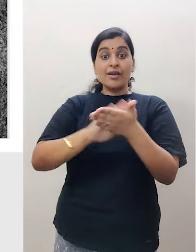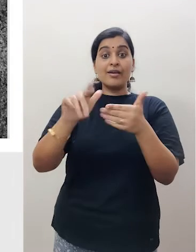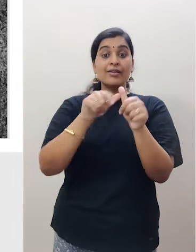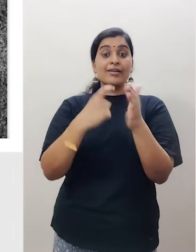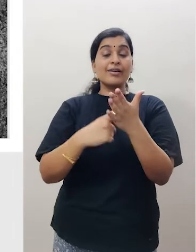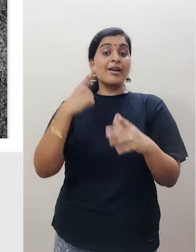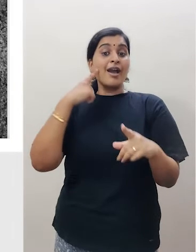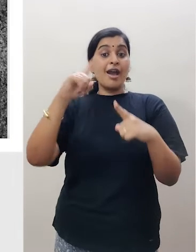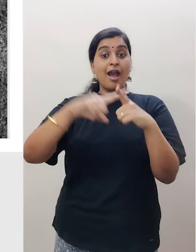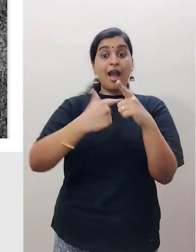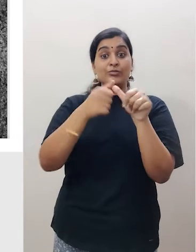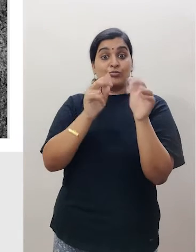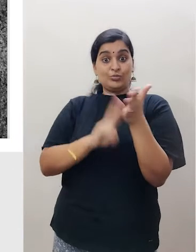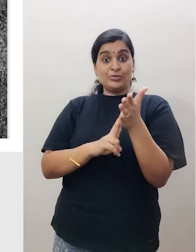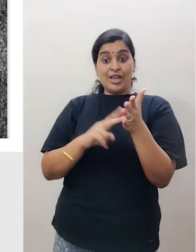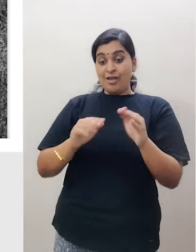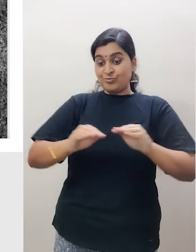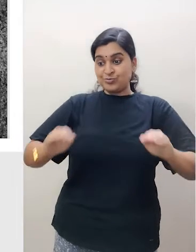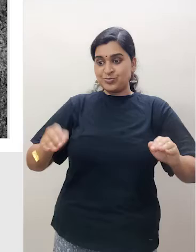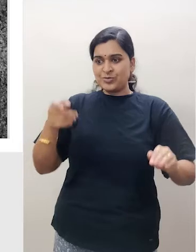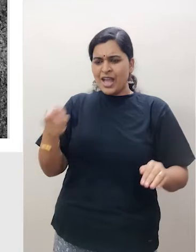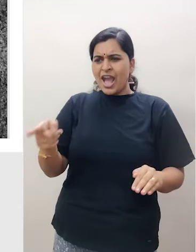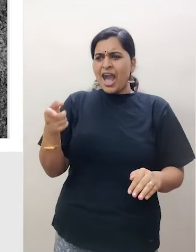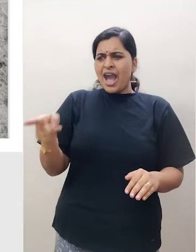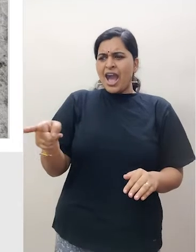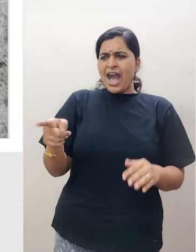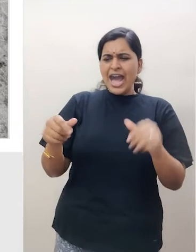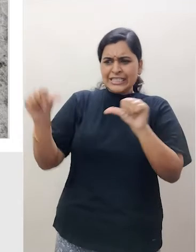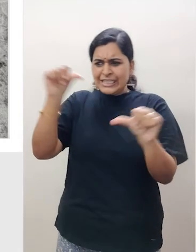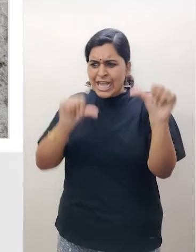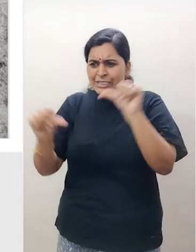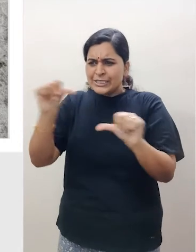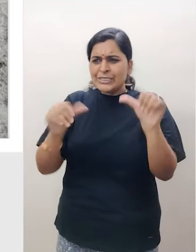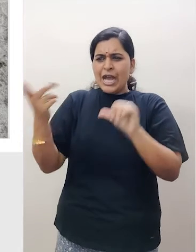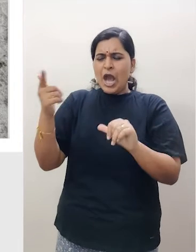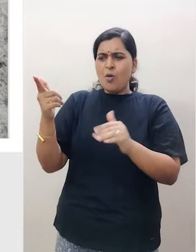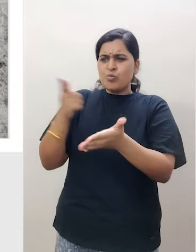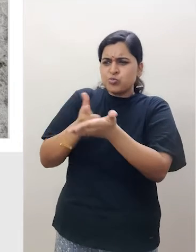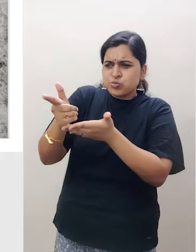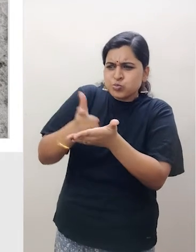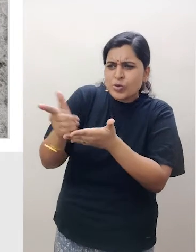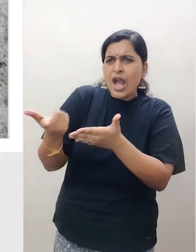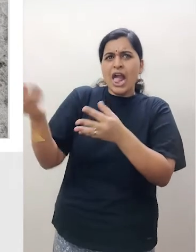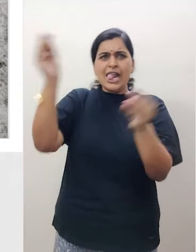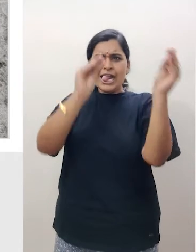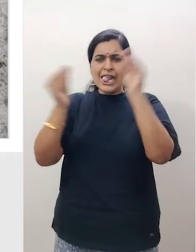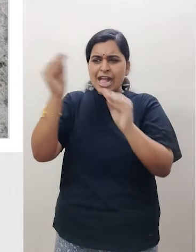was at his most experimental, frequently drawing inspiration from traditional forms and motifs in his